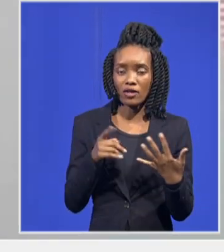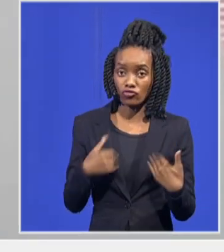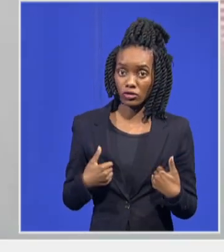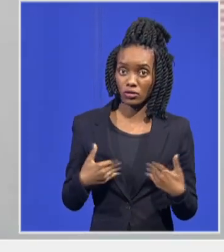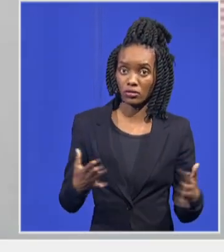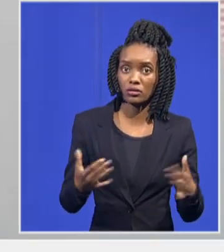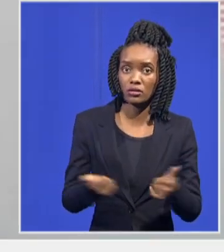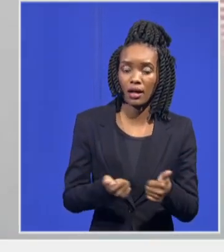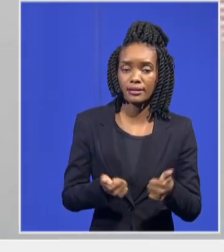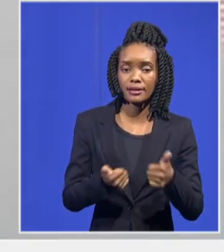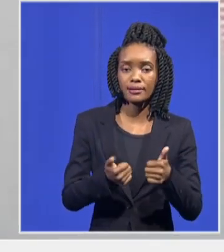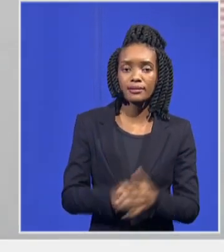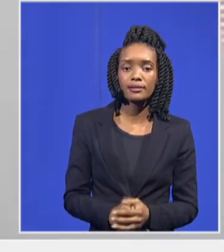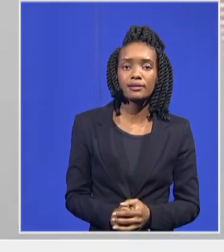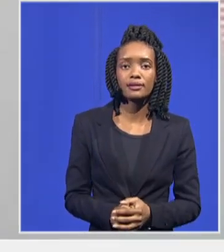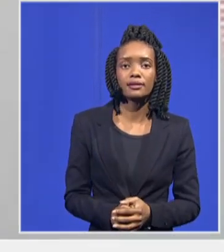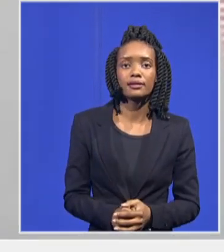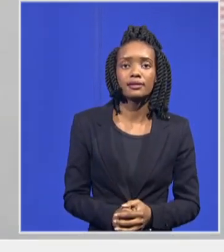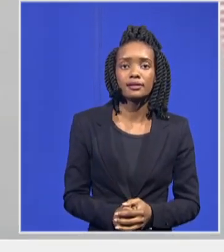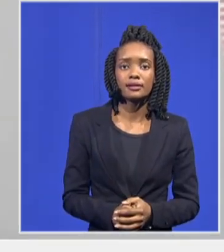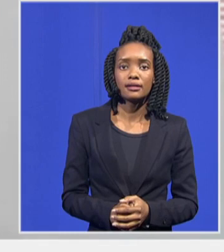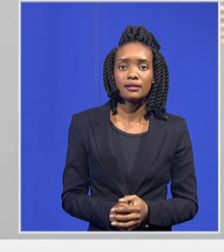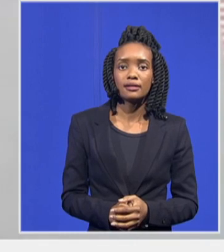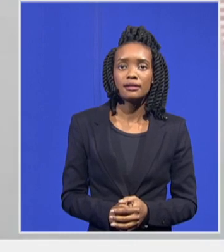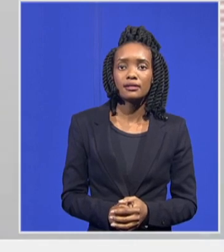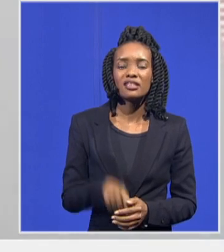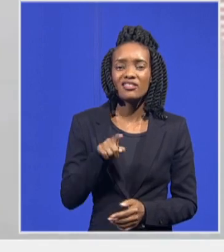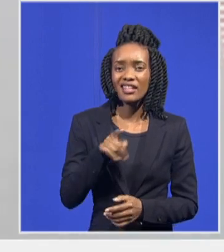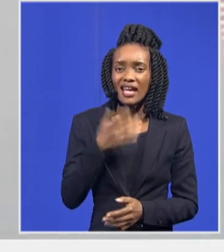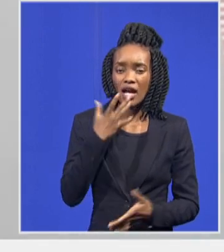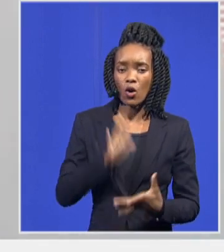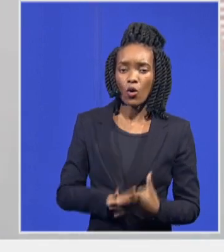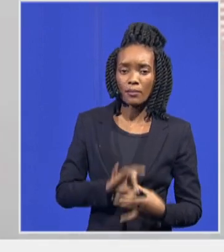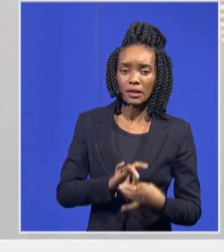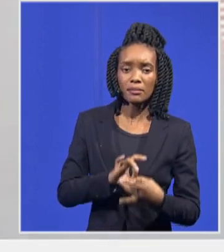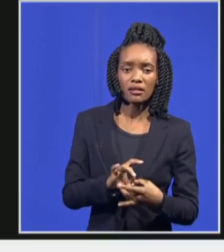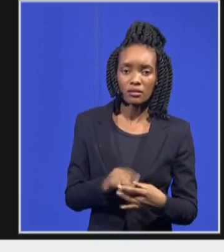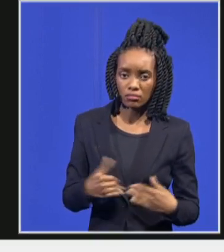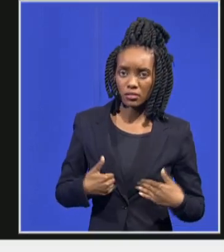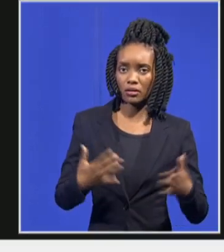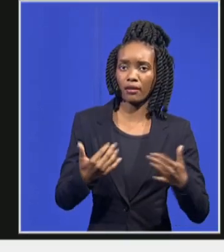grant element of the commitments.